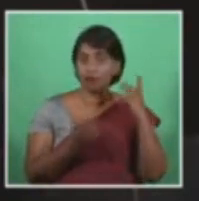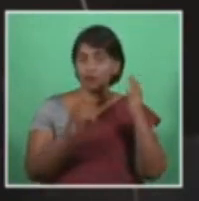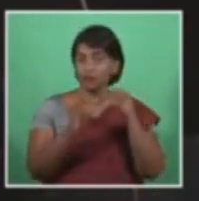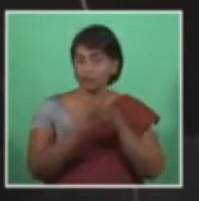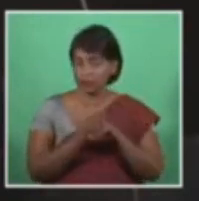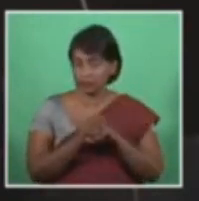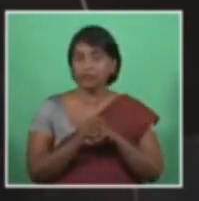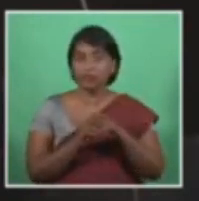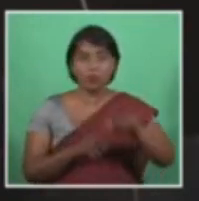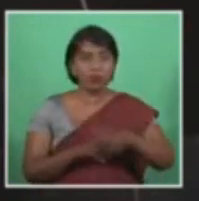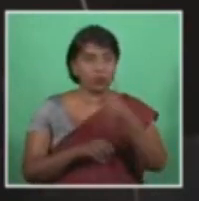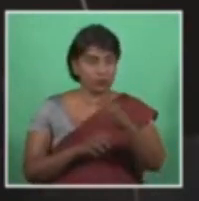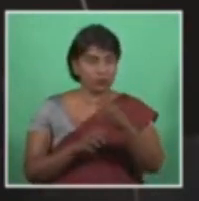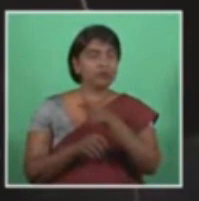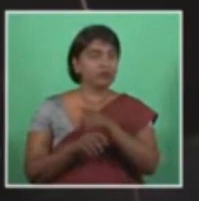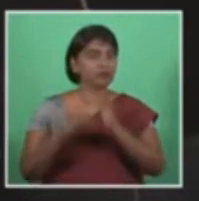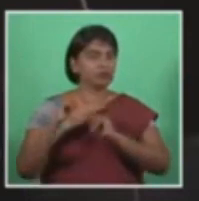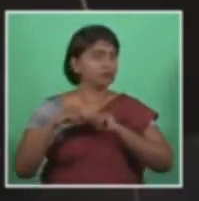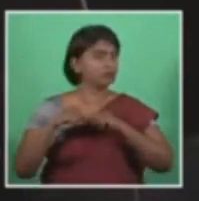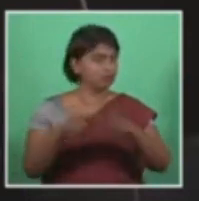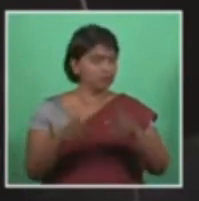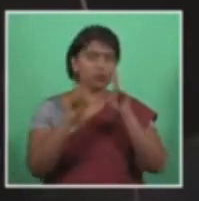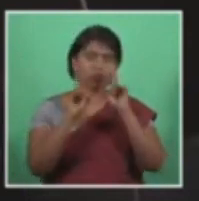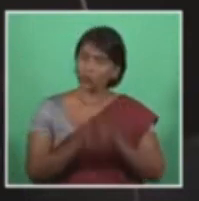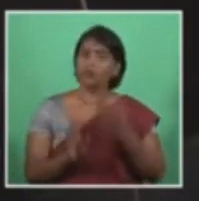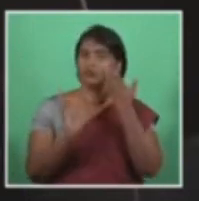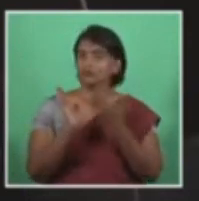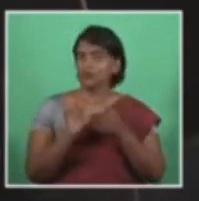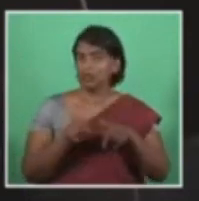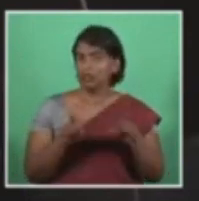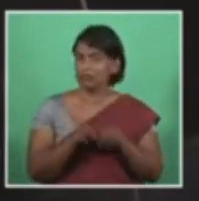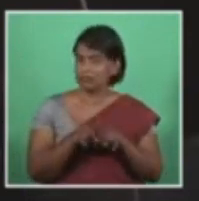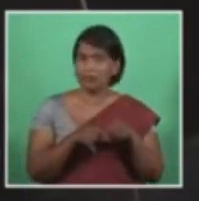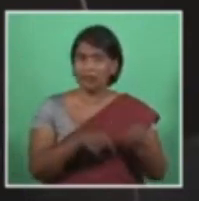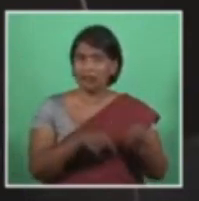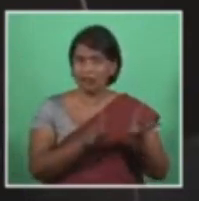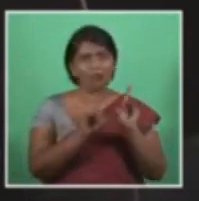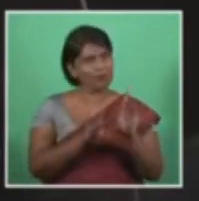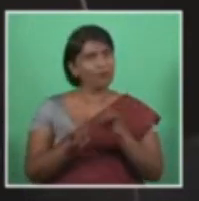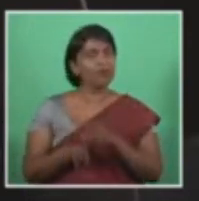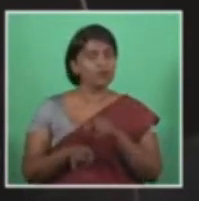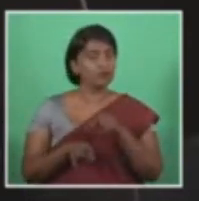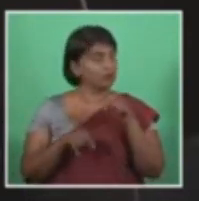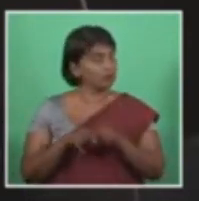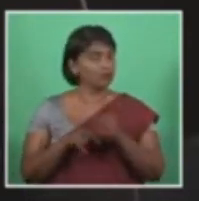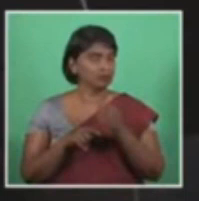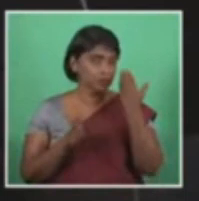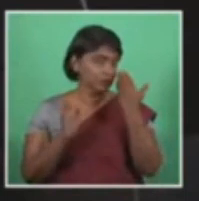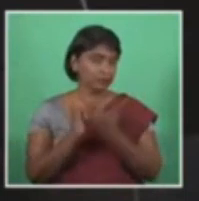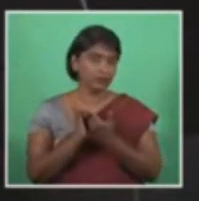that currently also exist. So rehabilitation is primarily understood as punishment